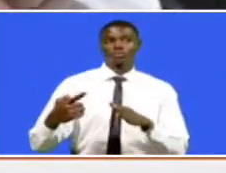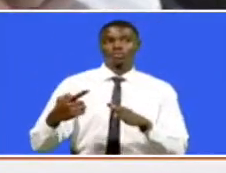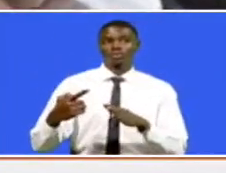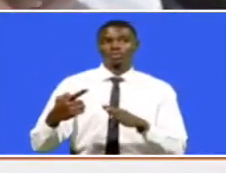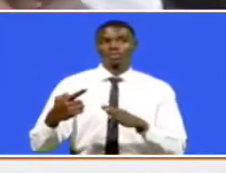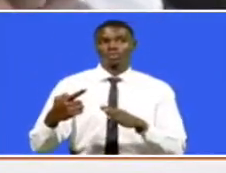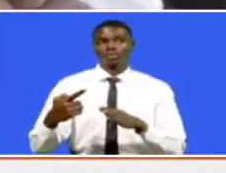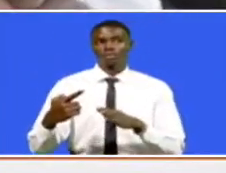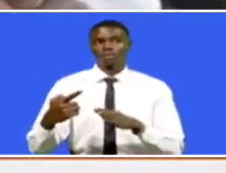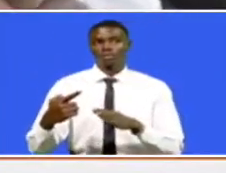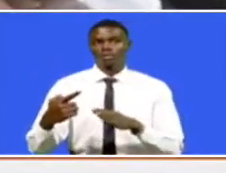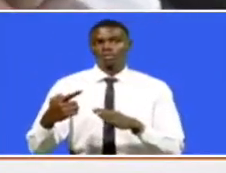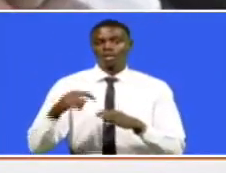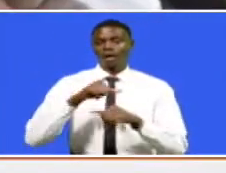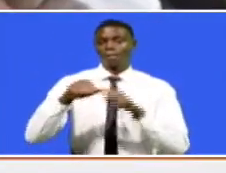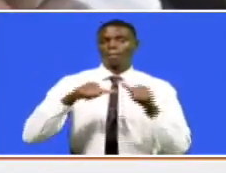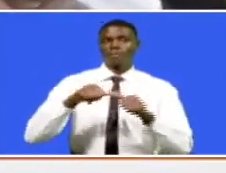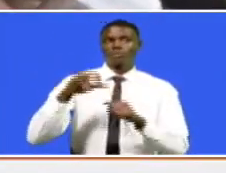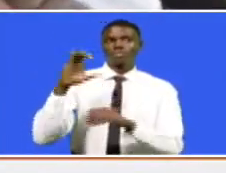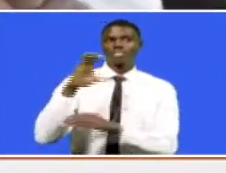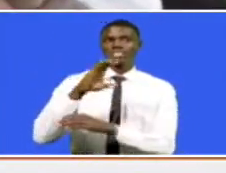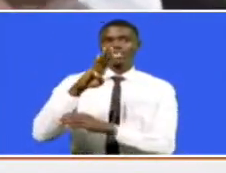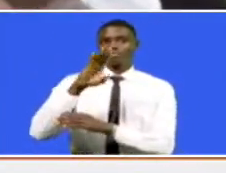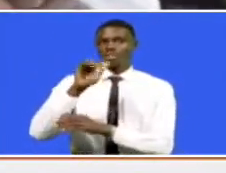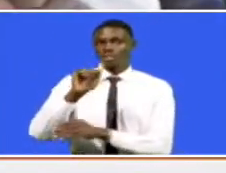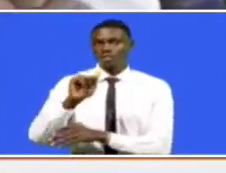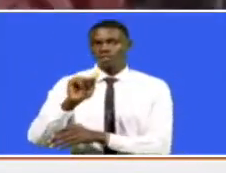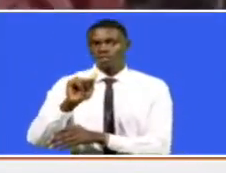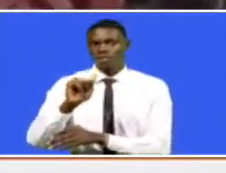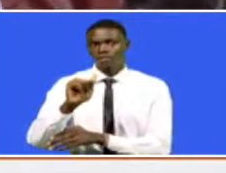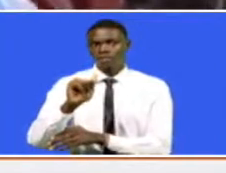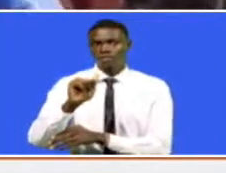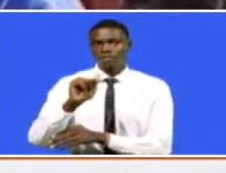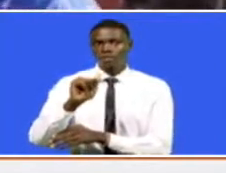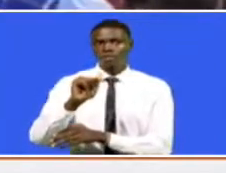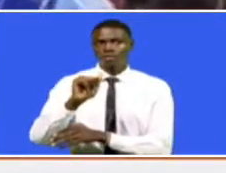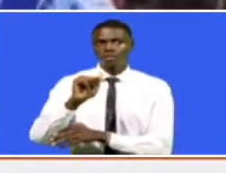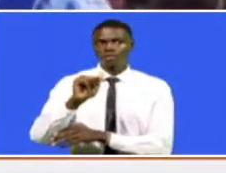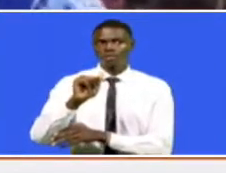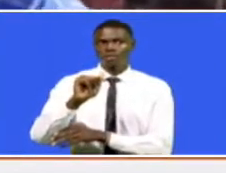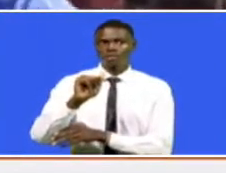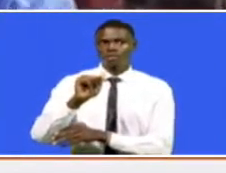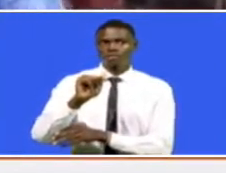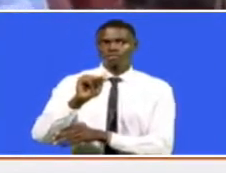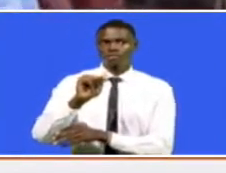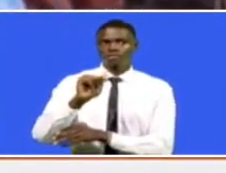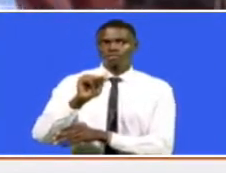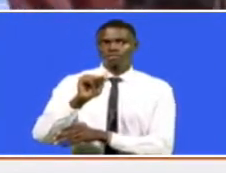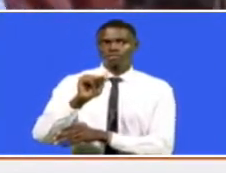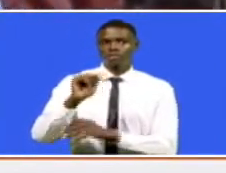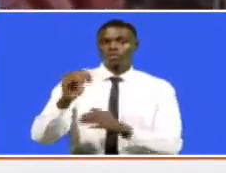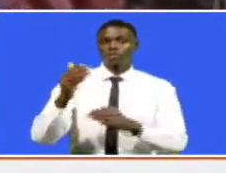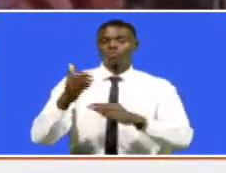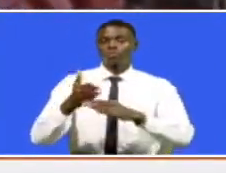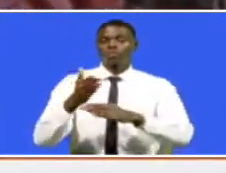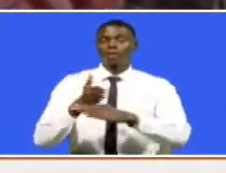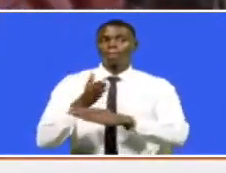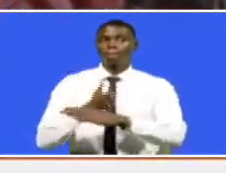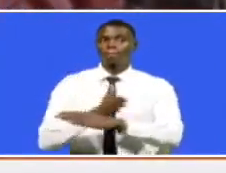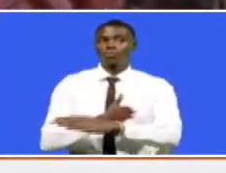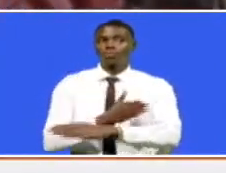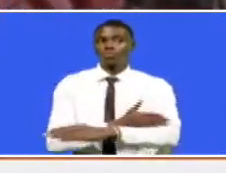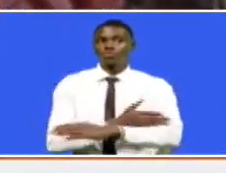So over and above CDF, what other plans do you have, Mr. Ruto, to improve